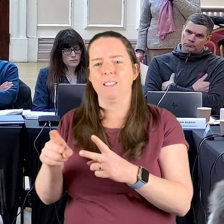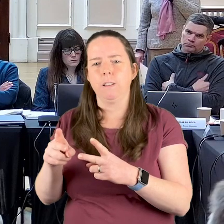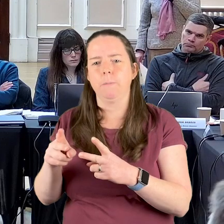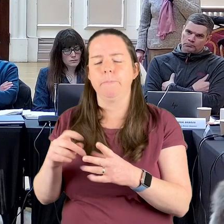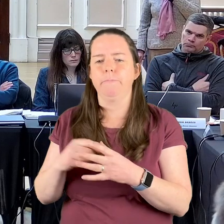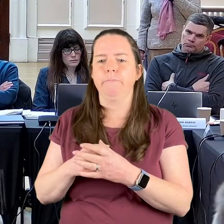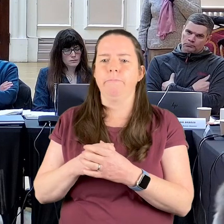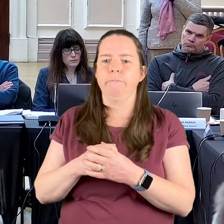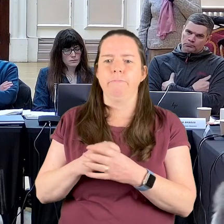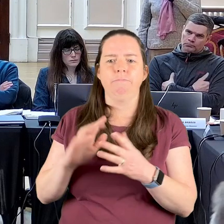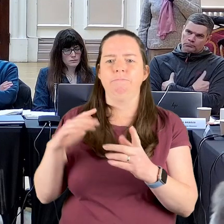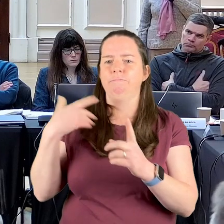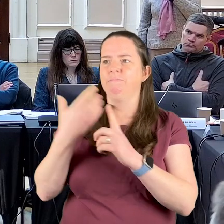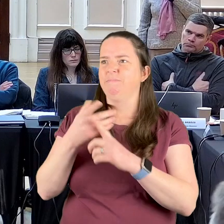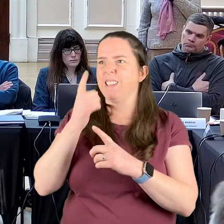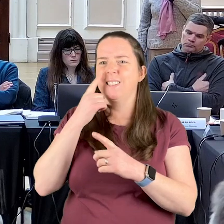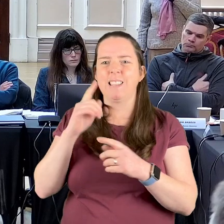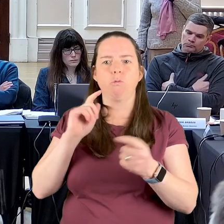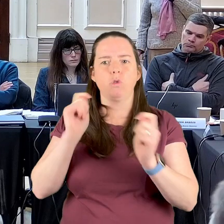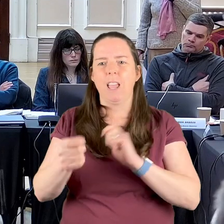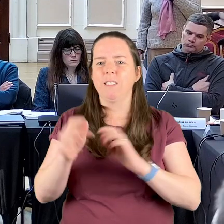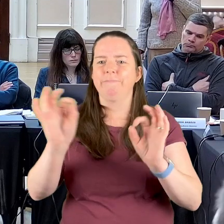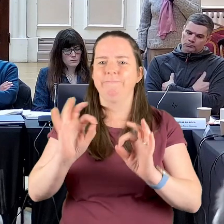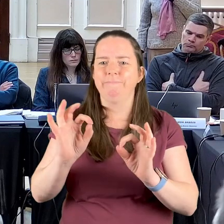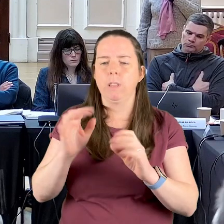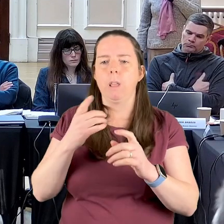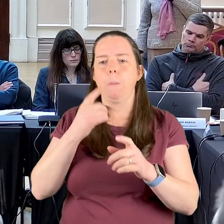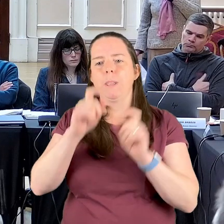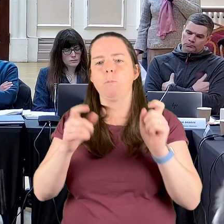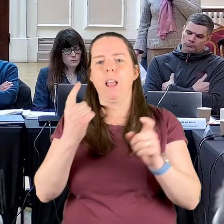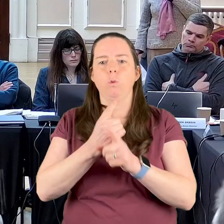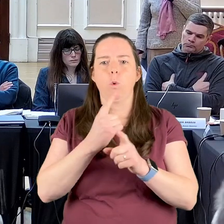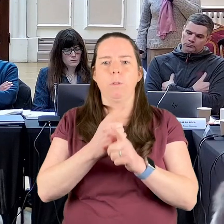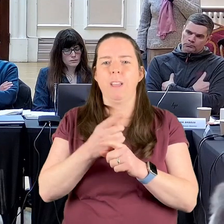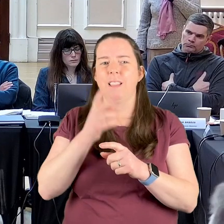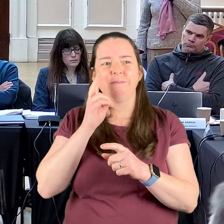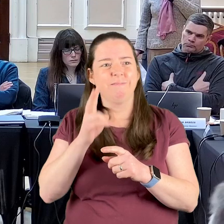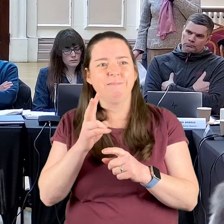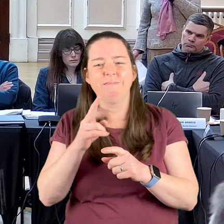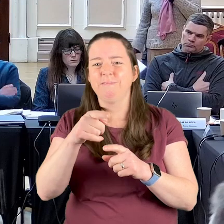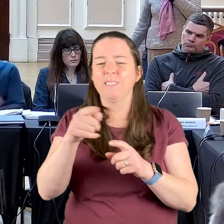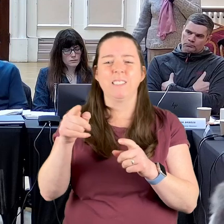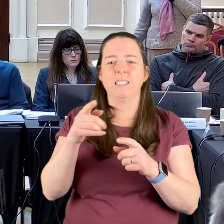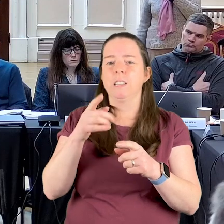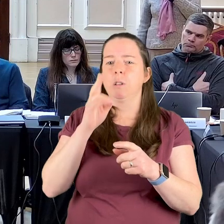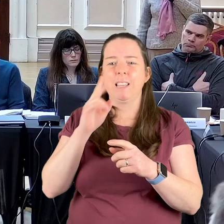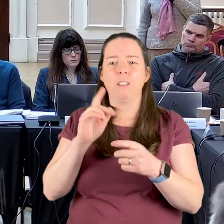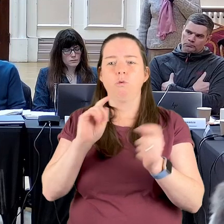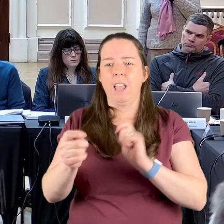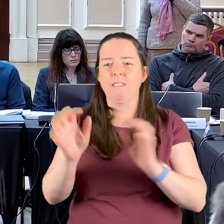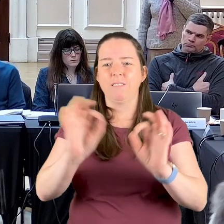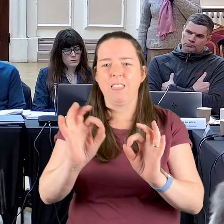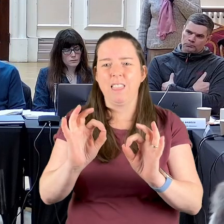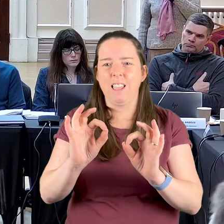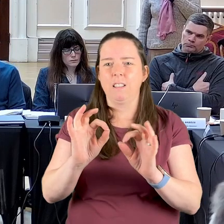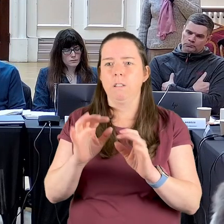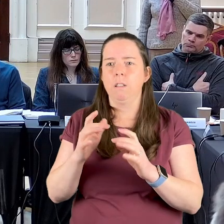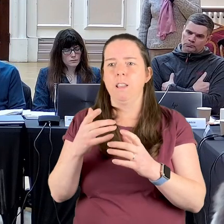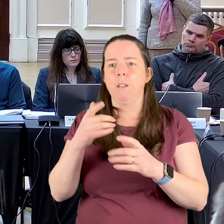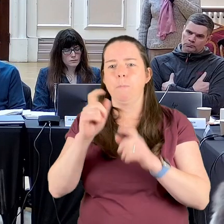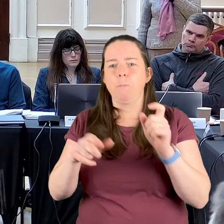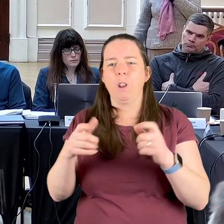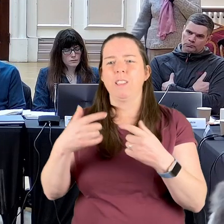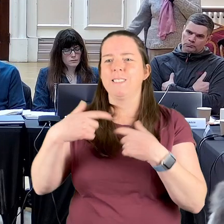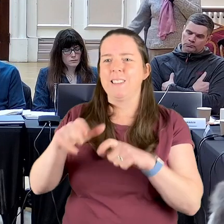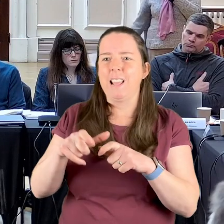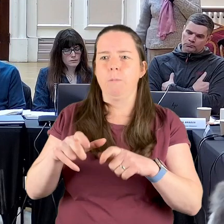that length of time, and I see no change. And the people that I talk to see no change. People are still being restrained for refusing